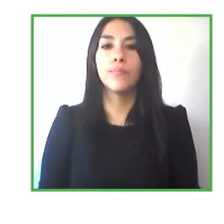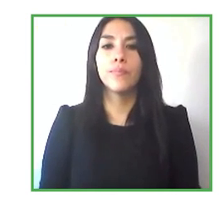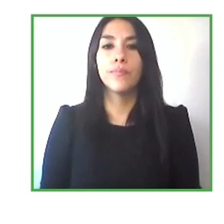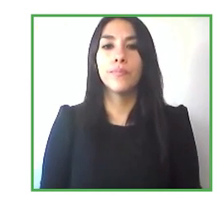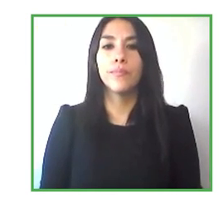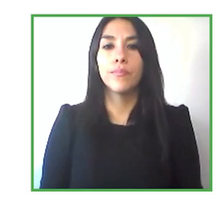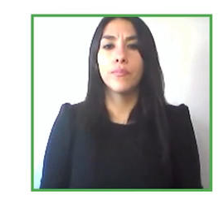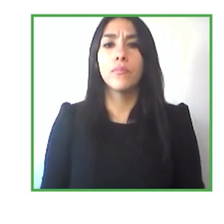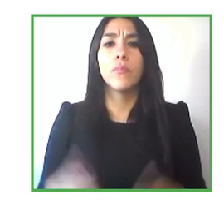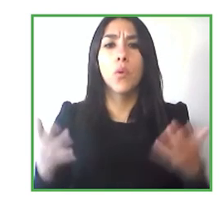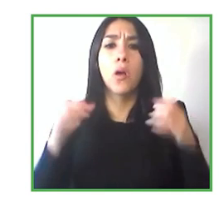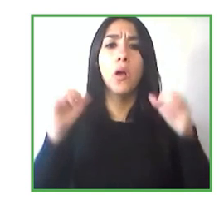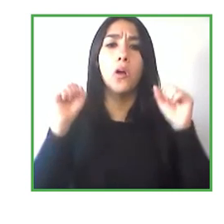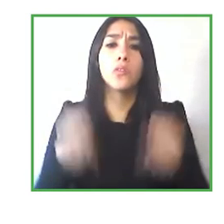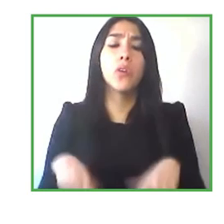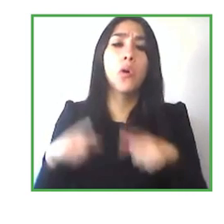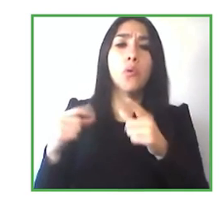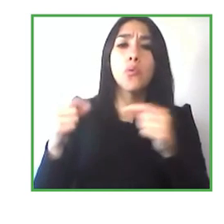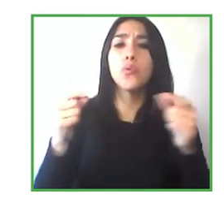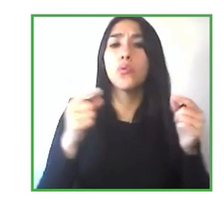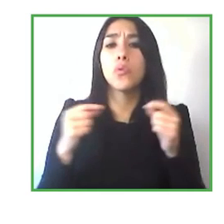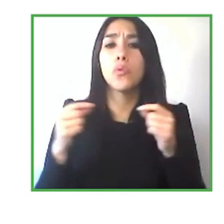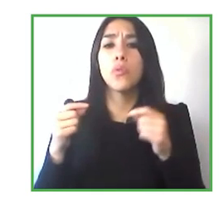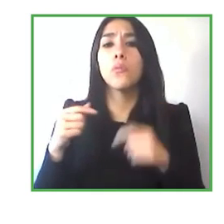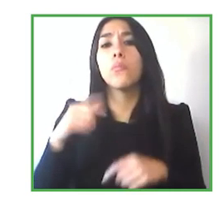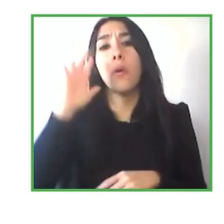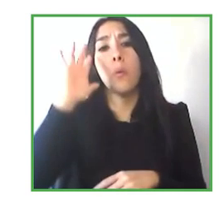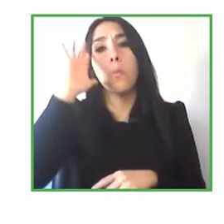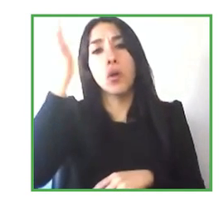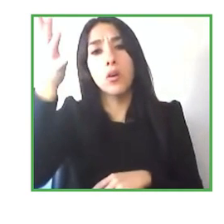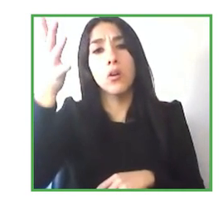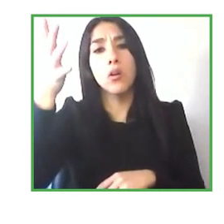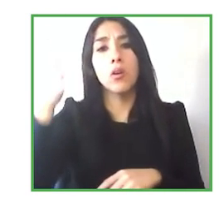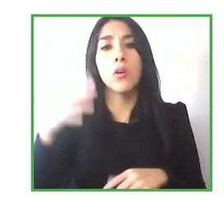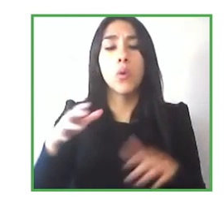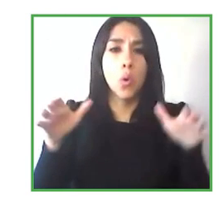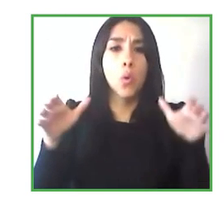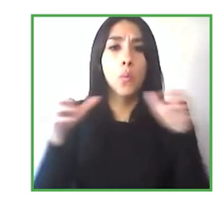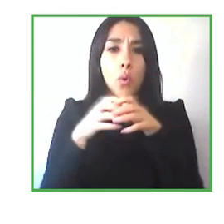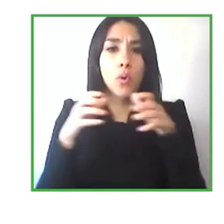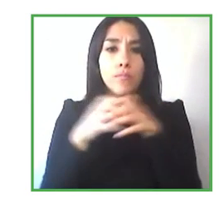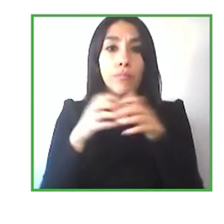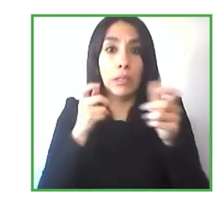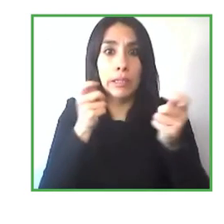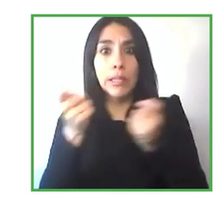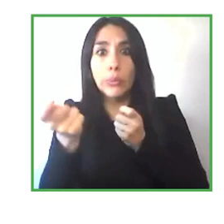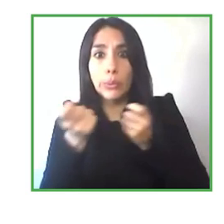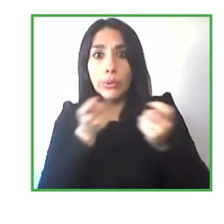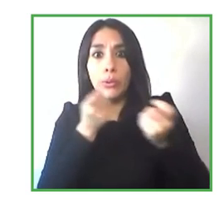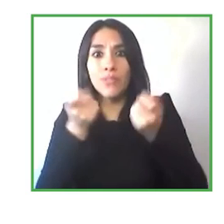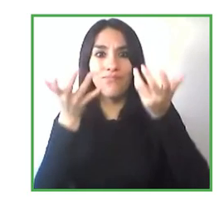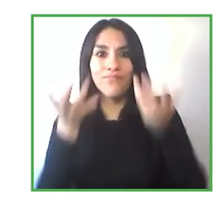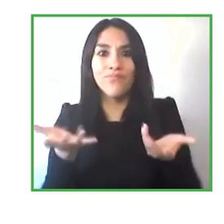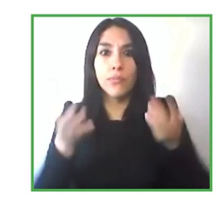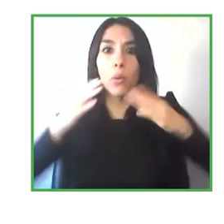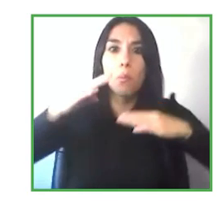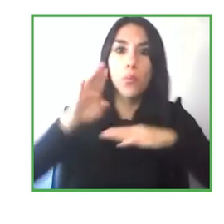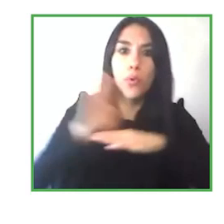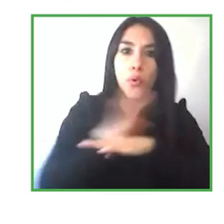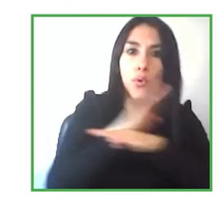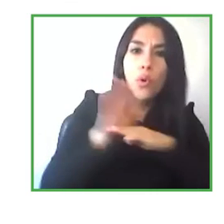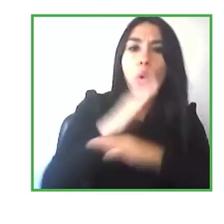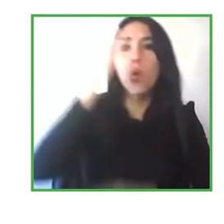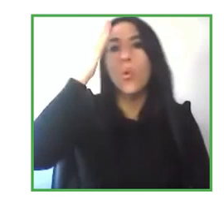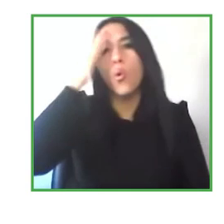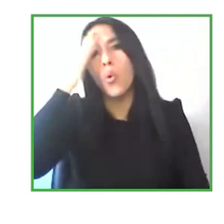companies that have an interest in hiring people with disabilities who have the necessary digital skills and coming together